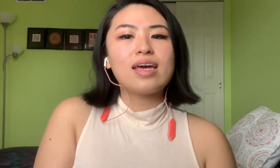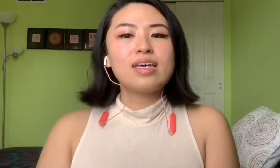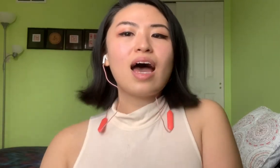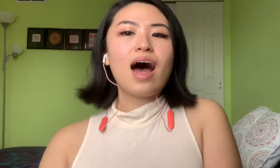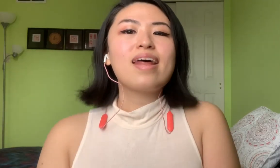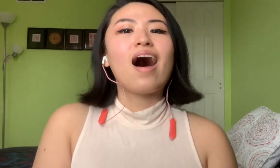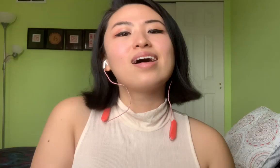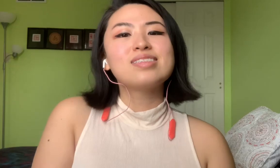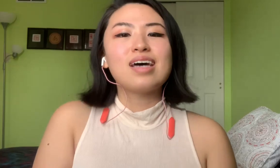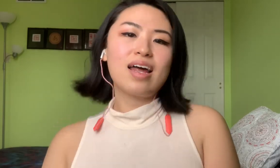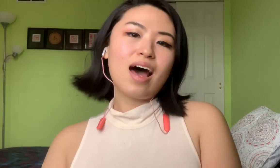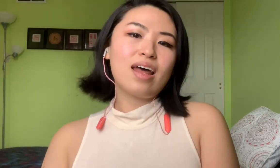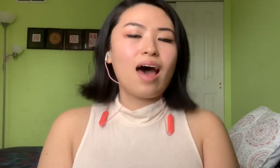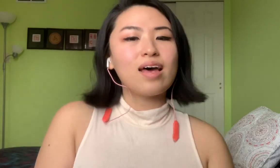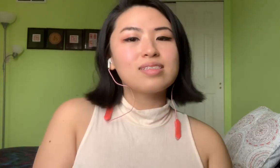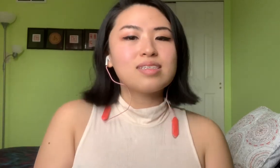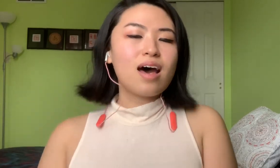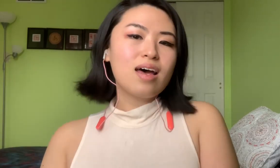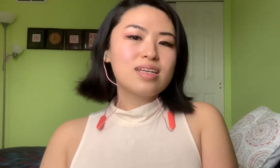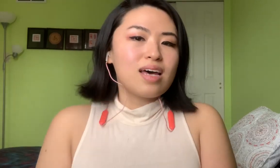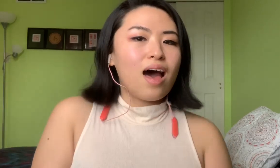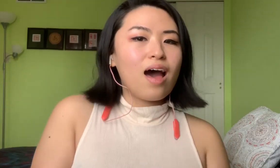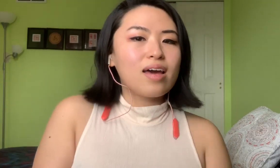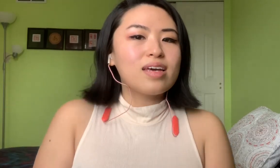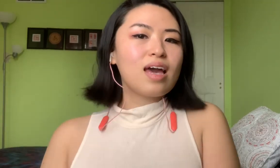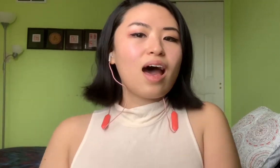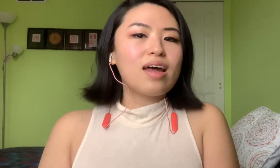da da da da